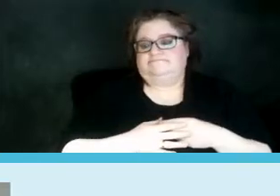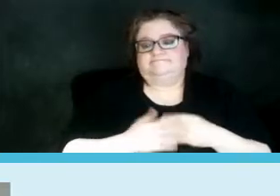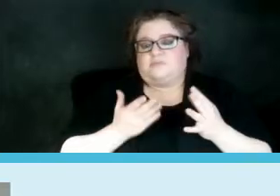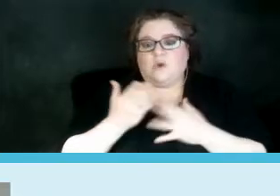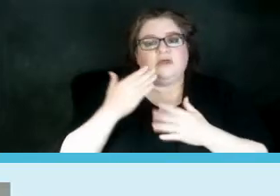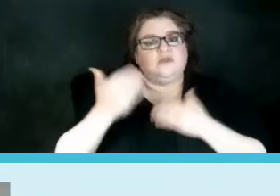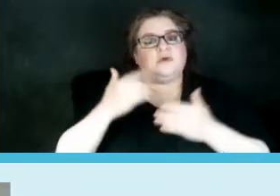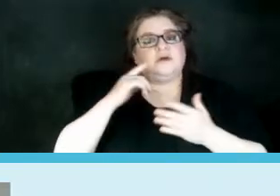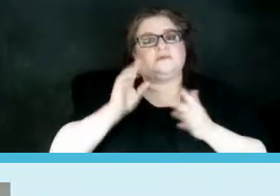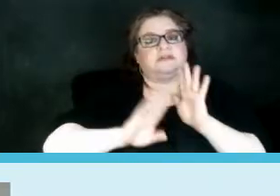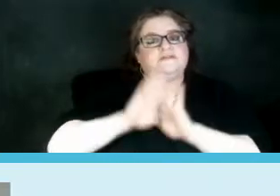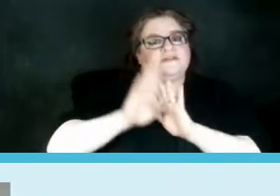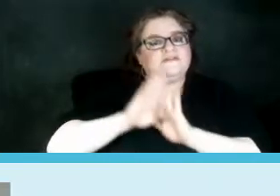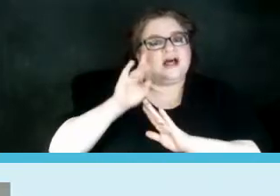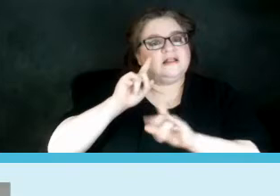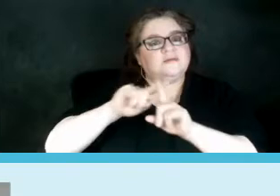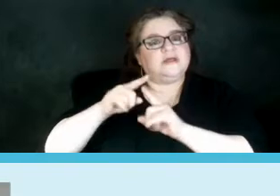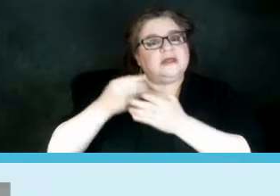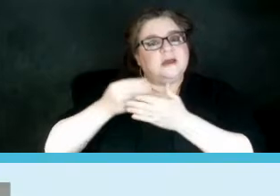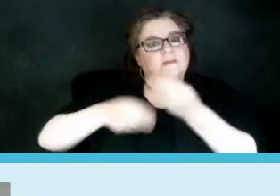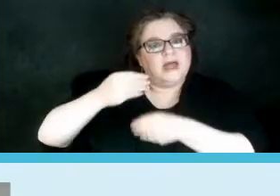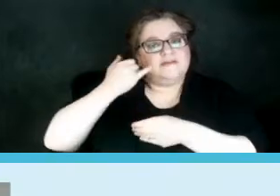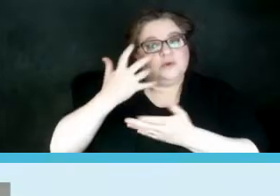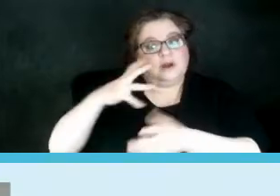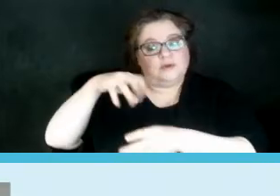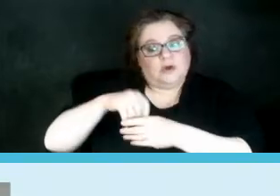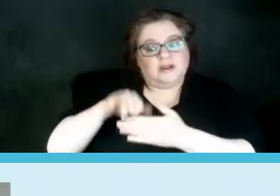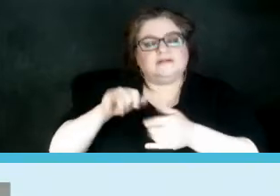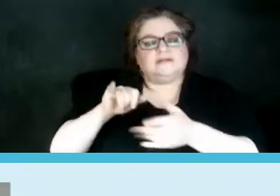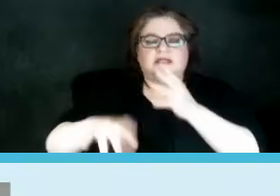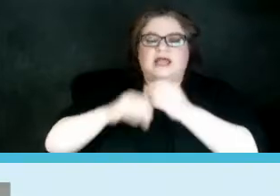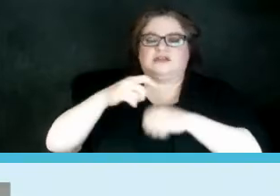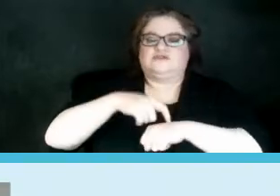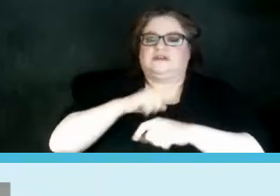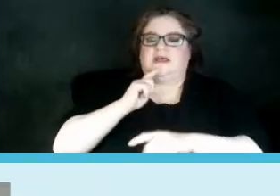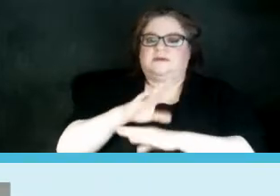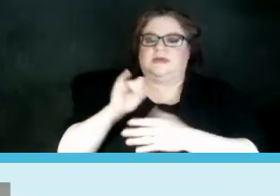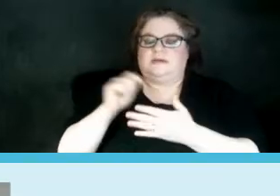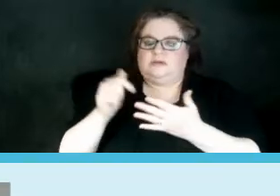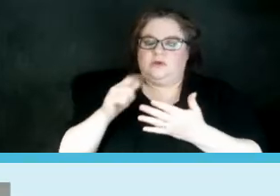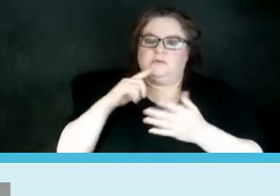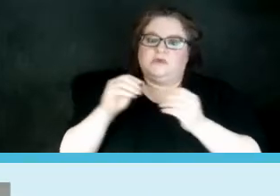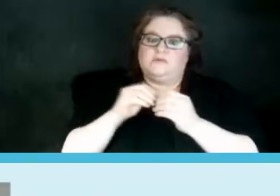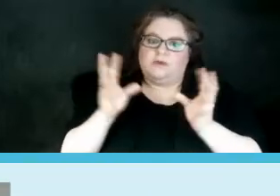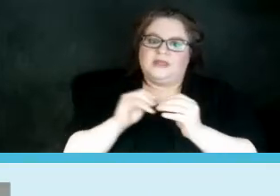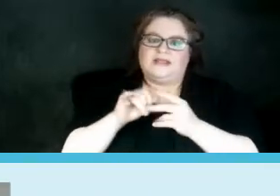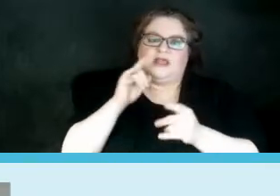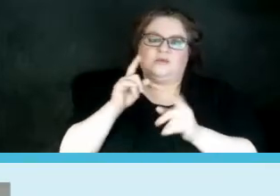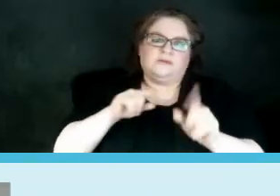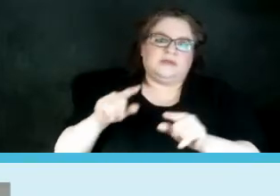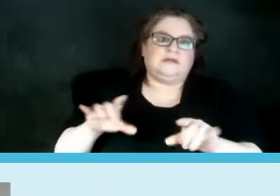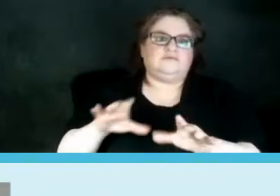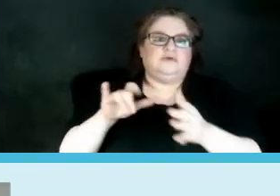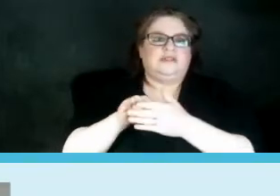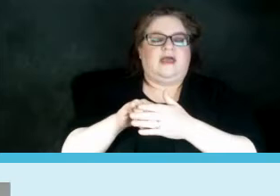process of developing a budget, if you want to be part of that, then that's going to be extra time commitment. Those are going to be more meetings that you're going to be doing after